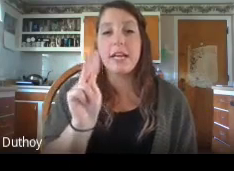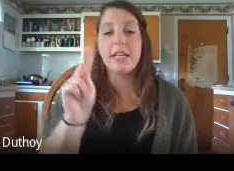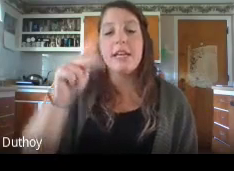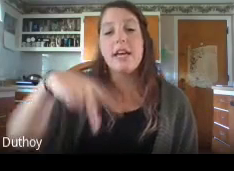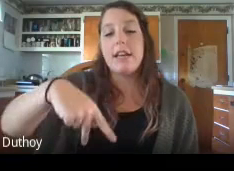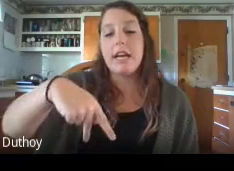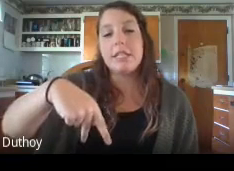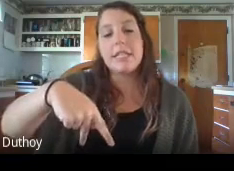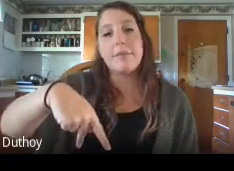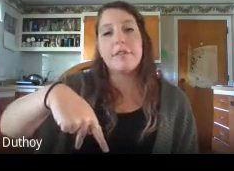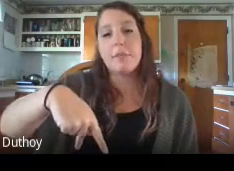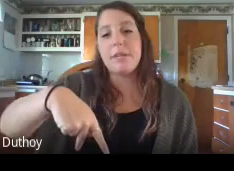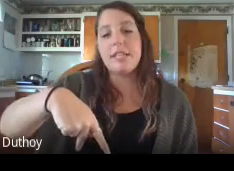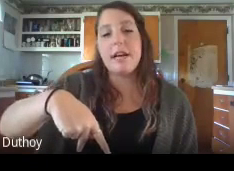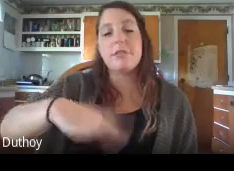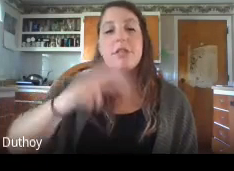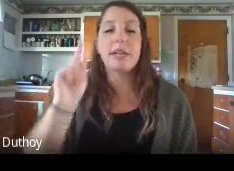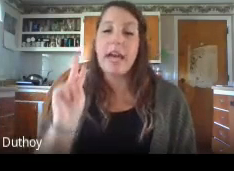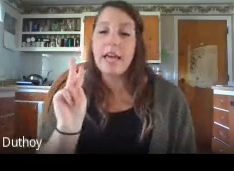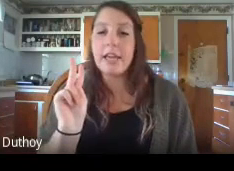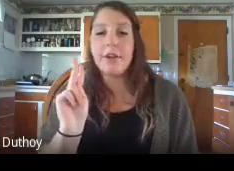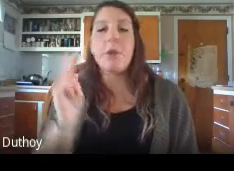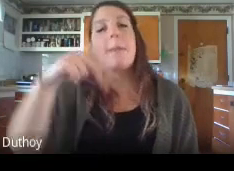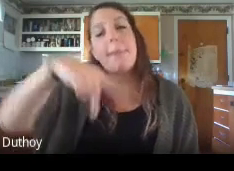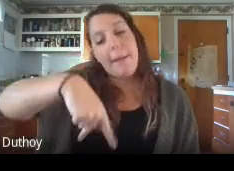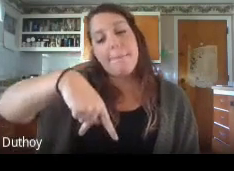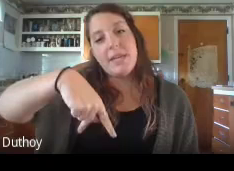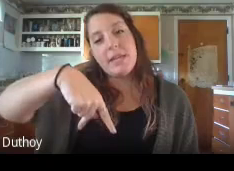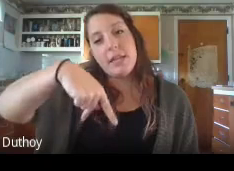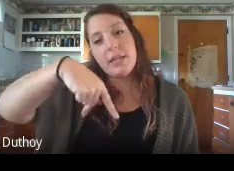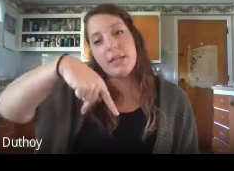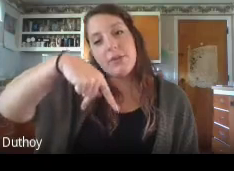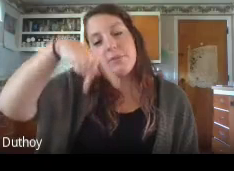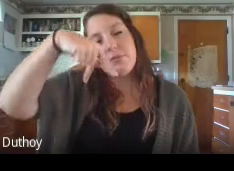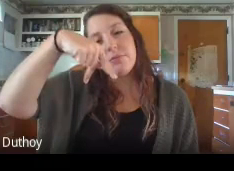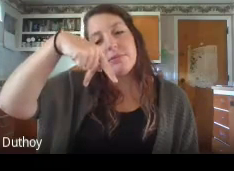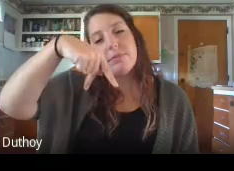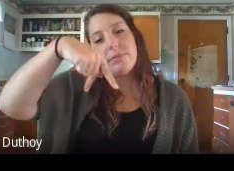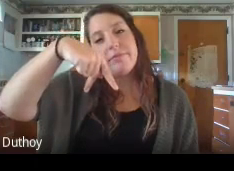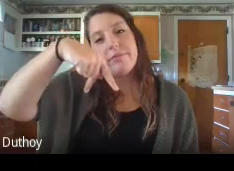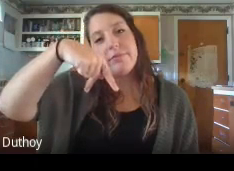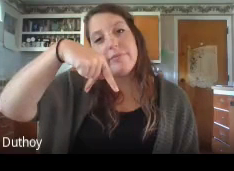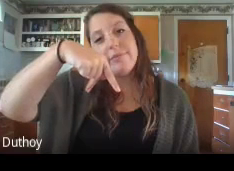peace sign, and now this time you're flipping it down. So K, P.